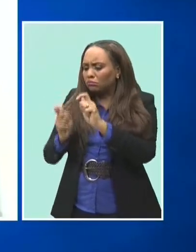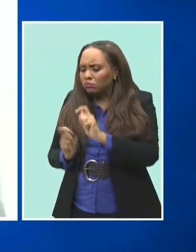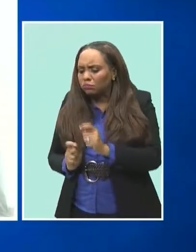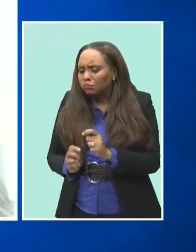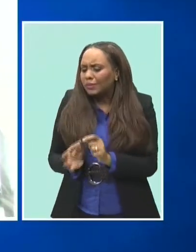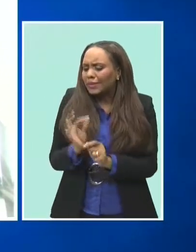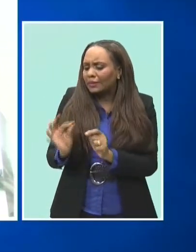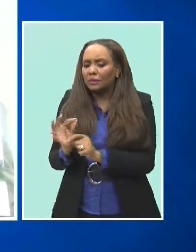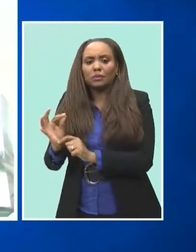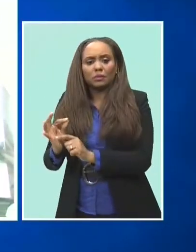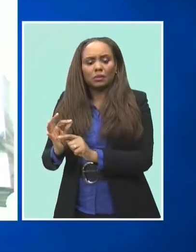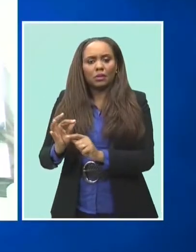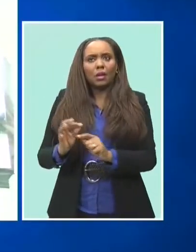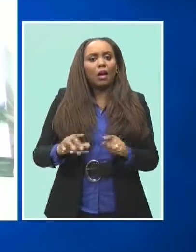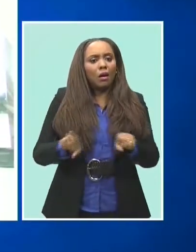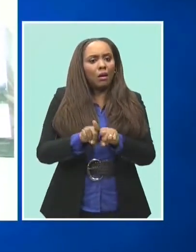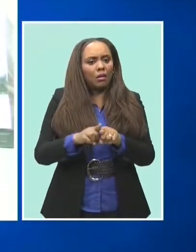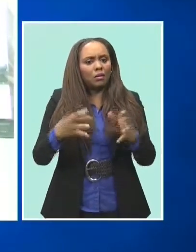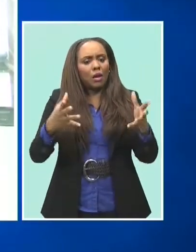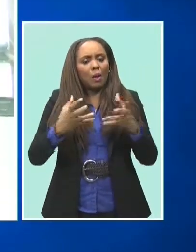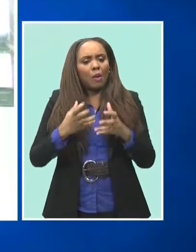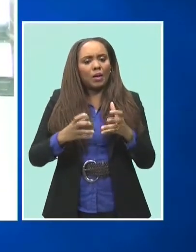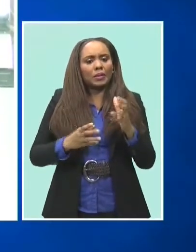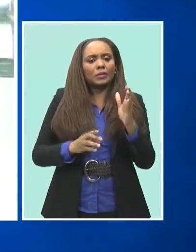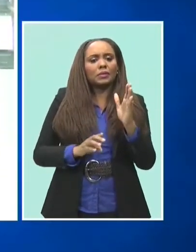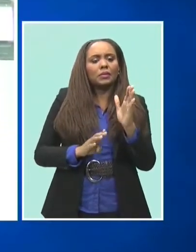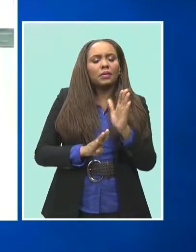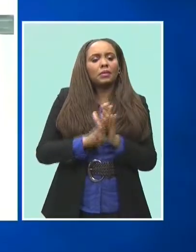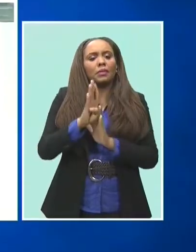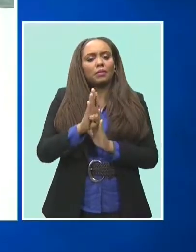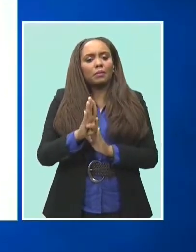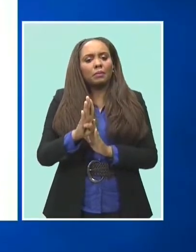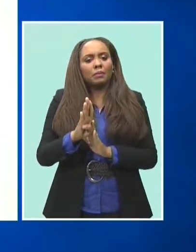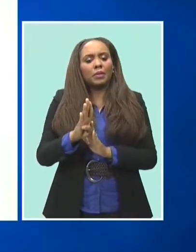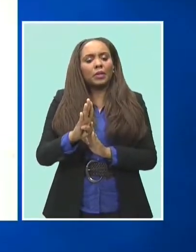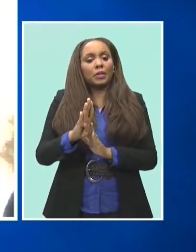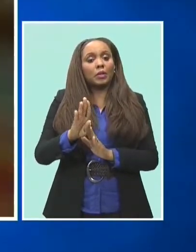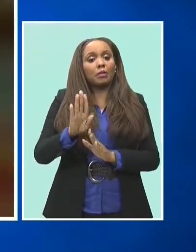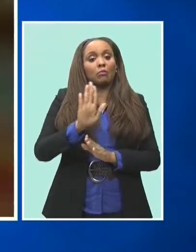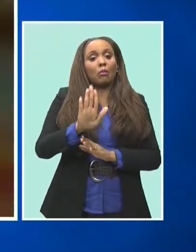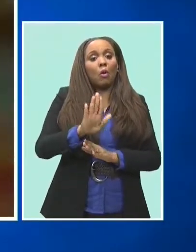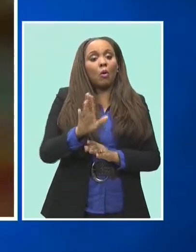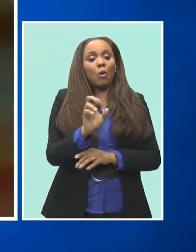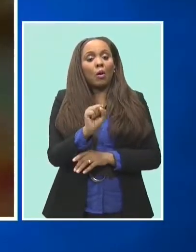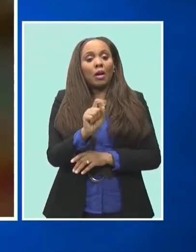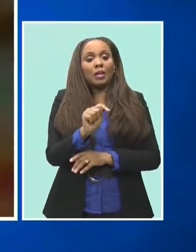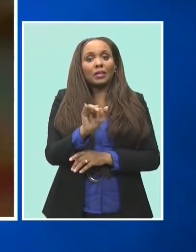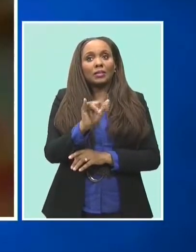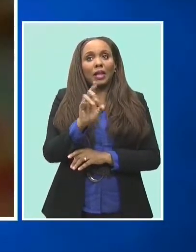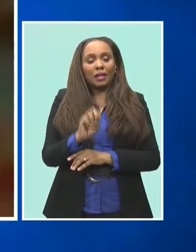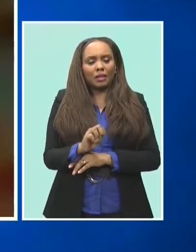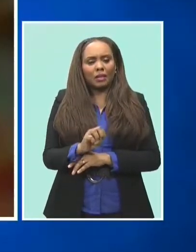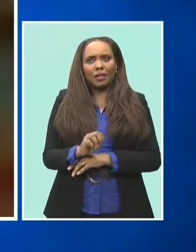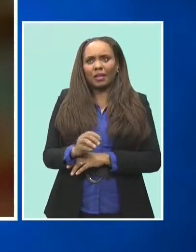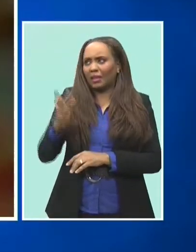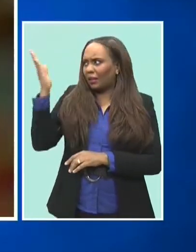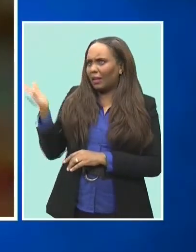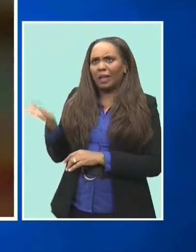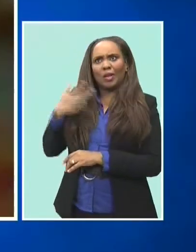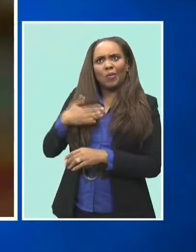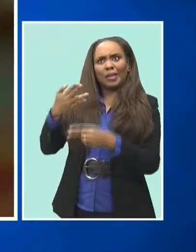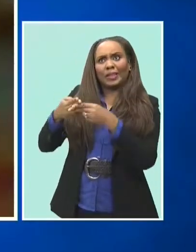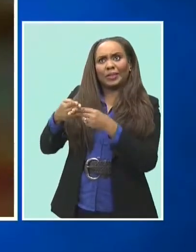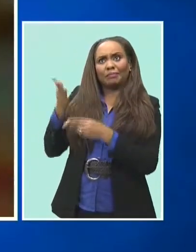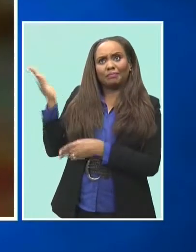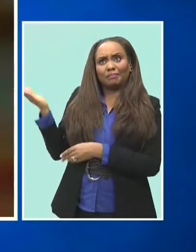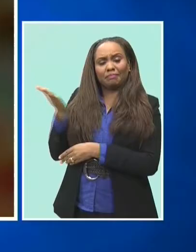also encourages her clients to develop their own sense of style. I like to tell people, especially with the name BU Designs, how that came about is because